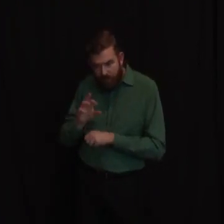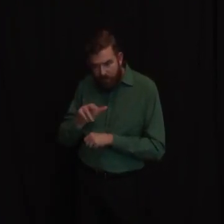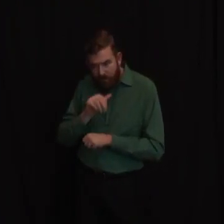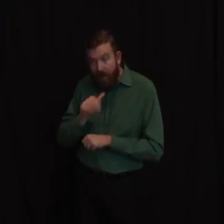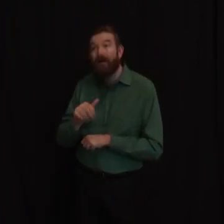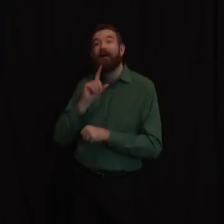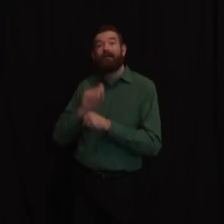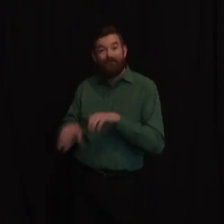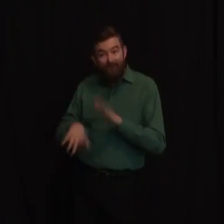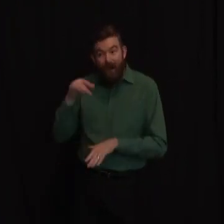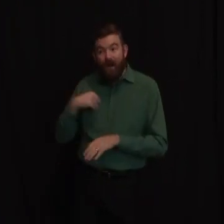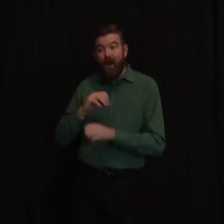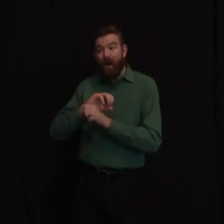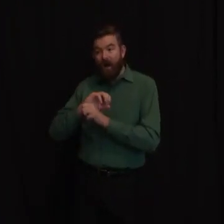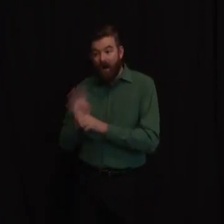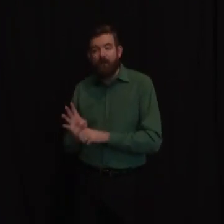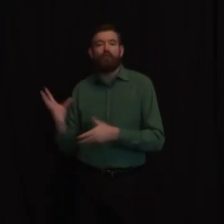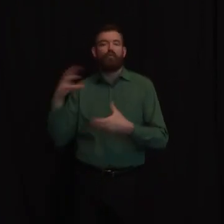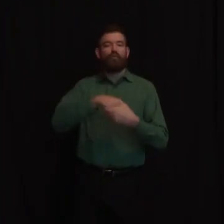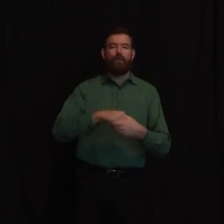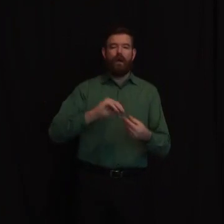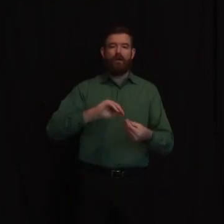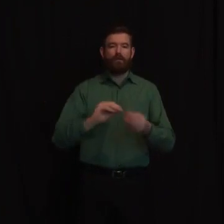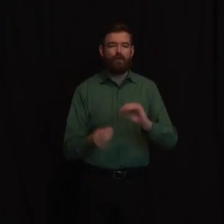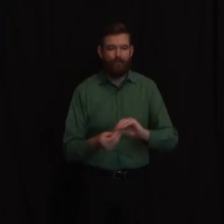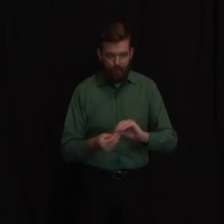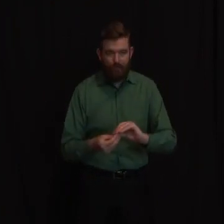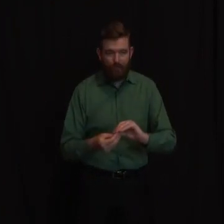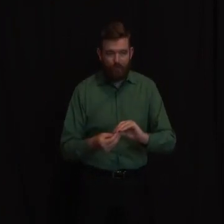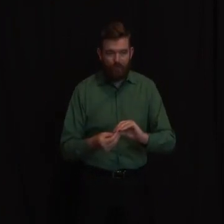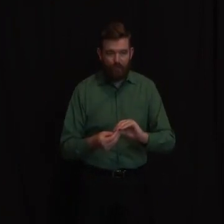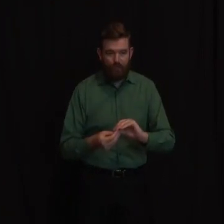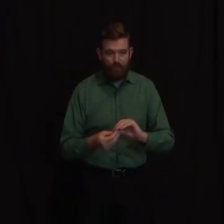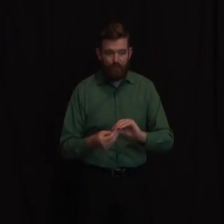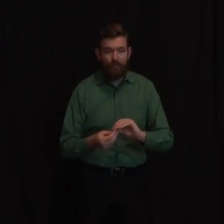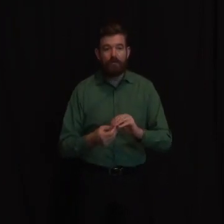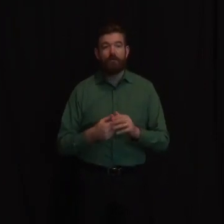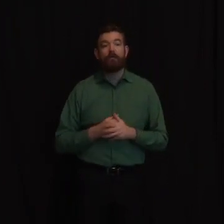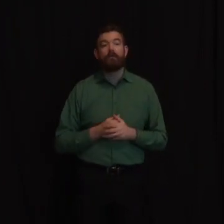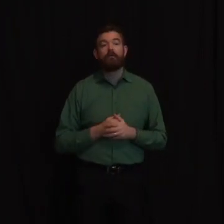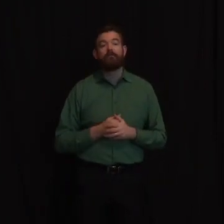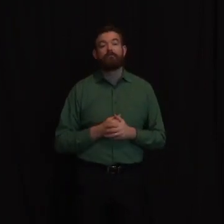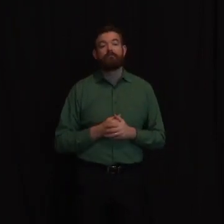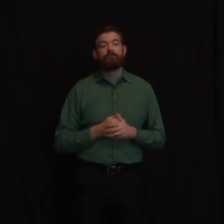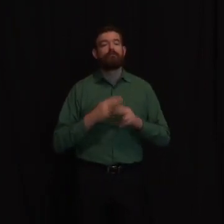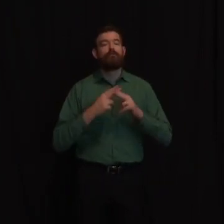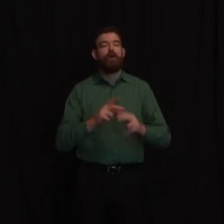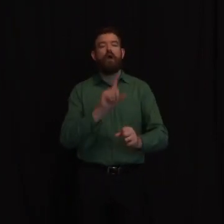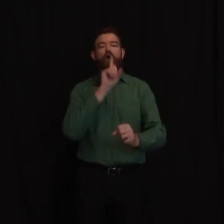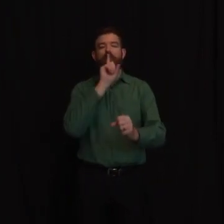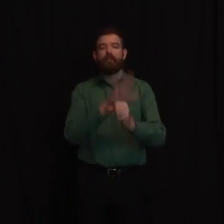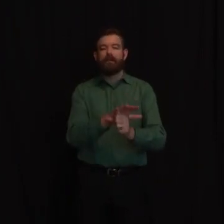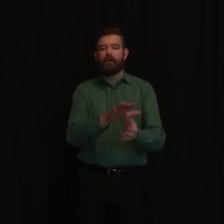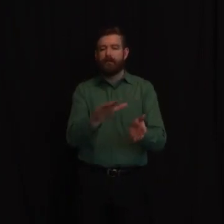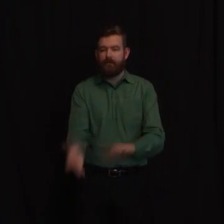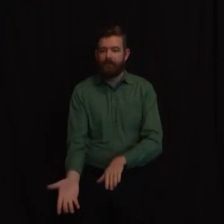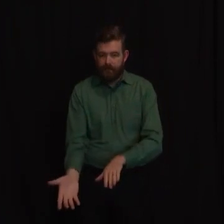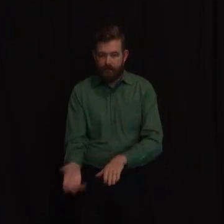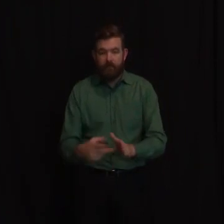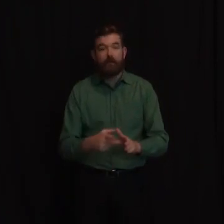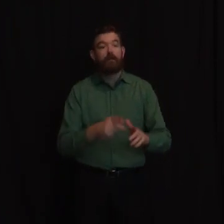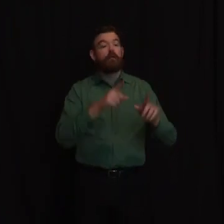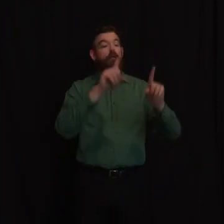deaths. The numbers that we report every day in our daily numbers are what we call confirmed deaths. These are people that have had lab tests that have tested positive